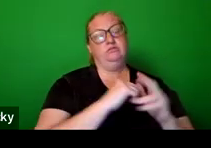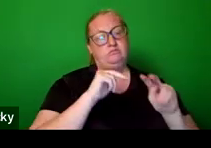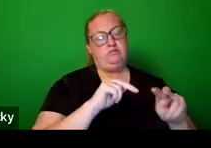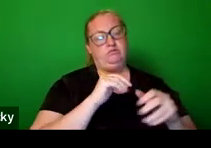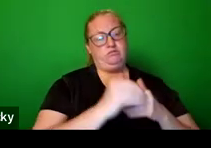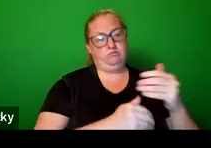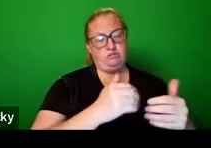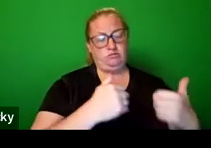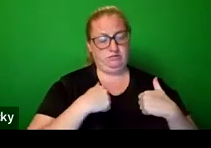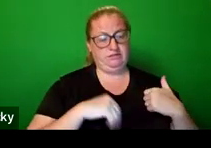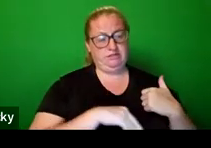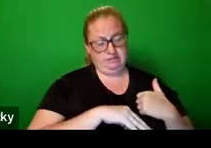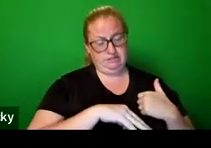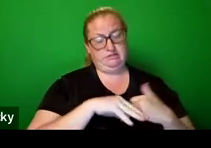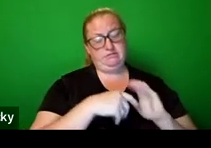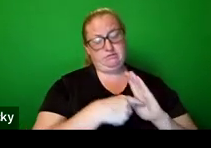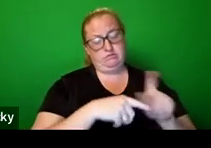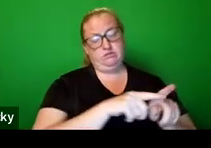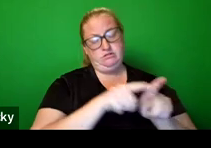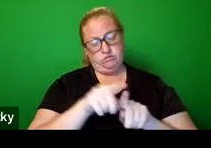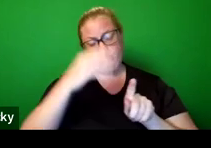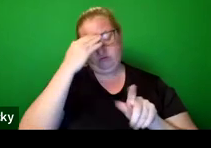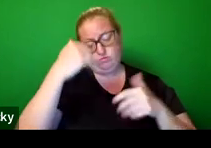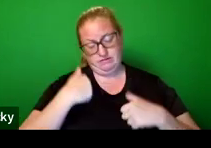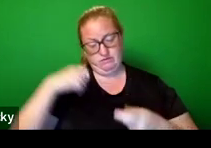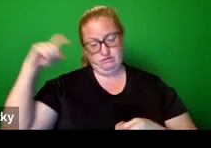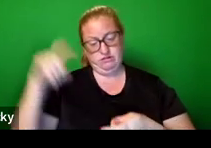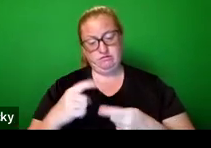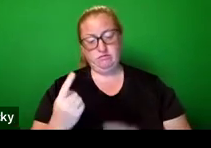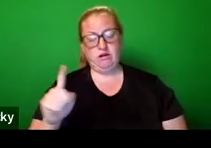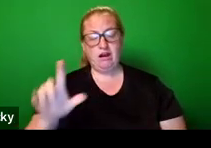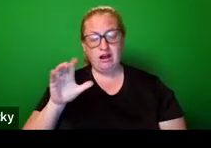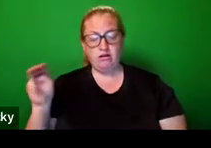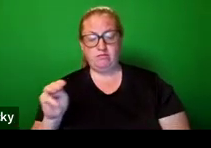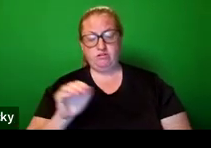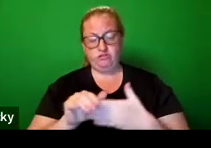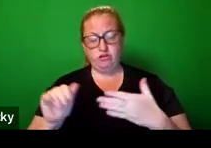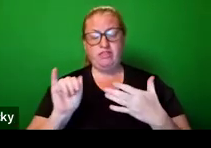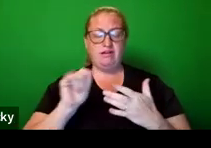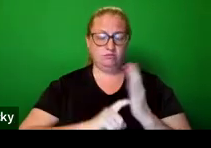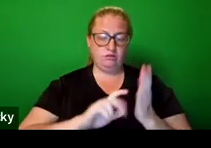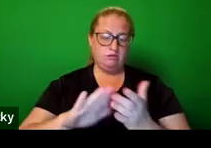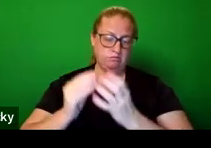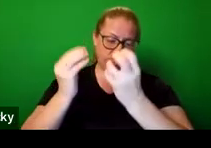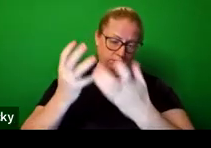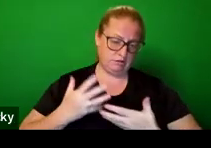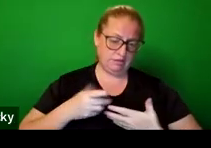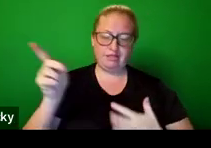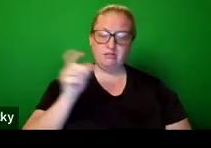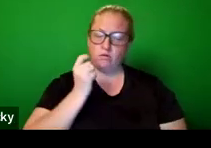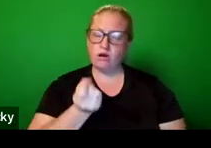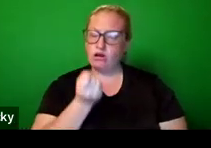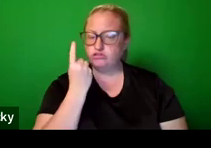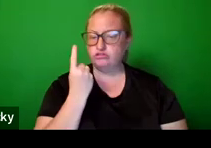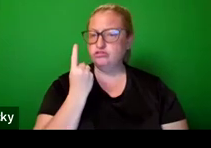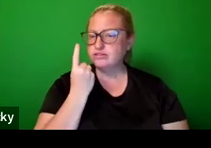have to have reductions of $100 million. And I think that's what I'm hearing from community, that they're not necessarily understanding the kind